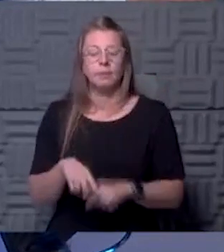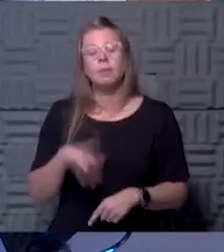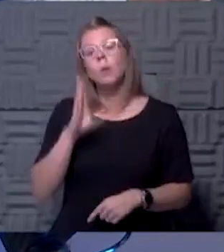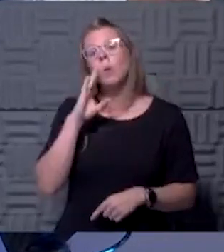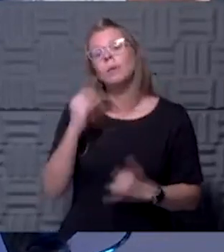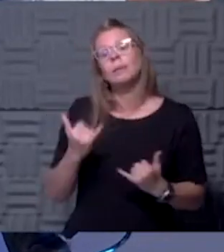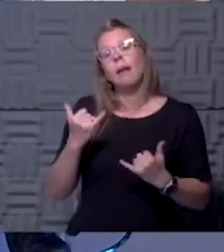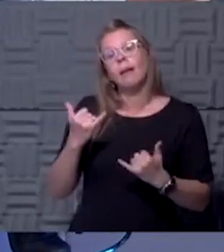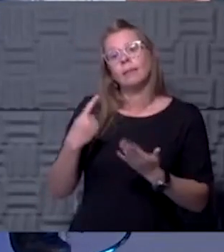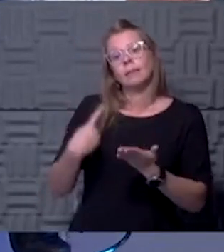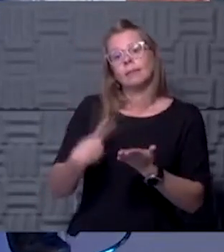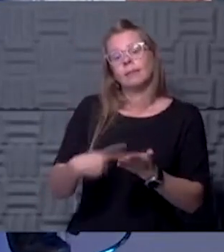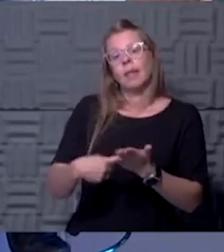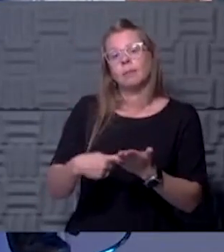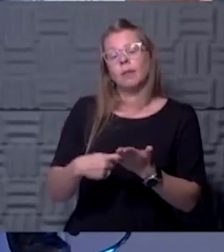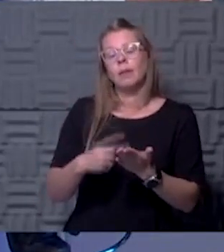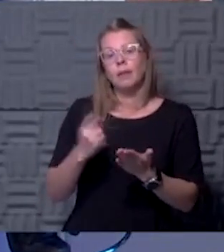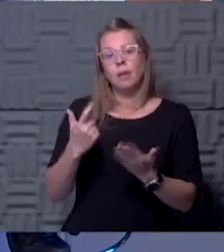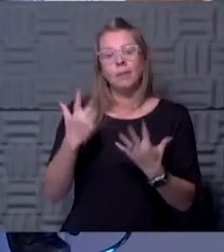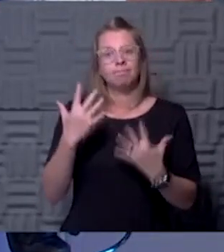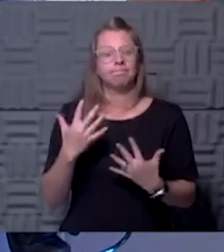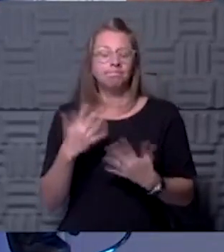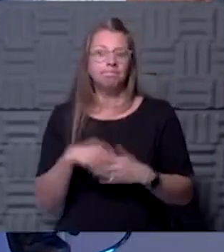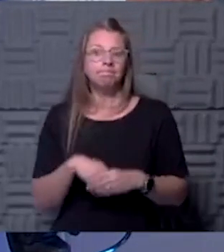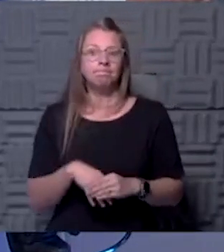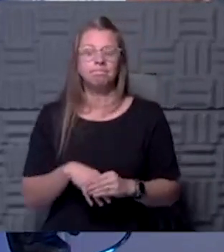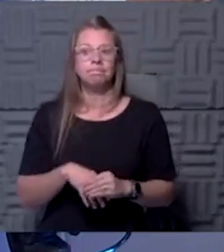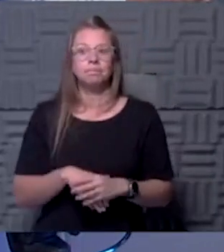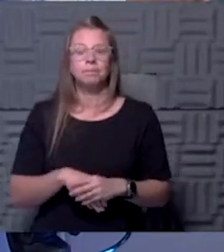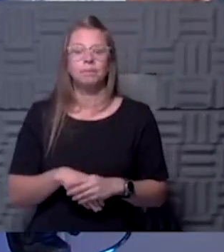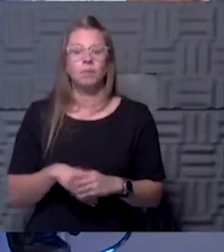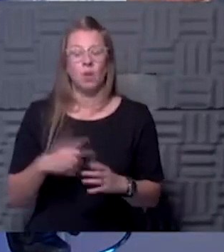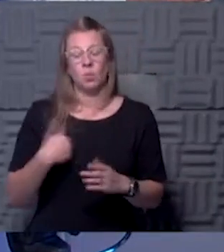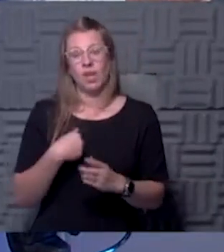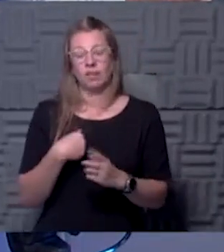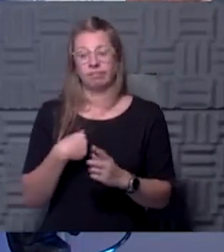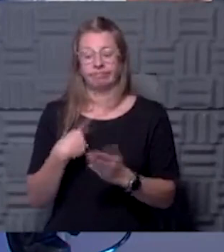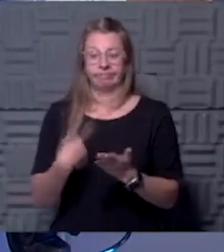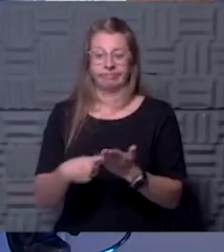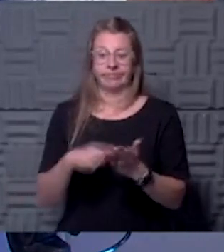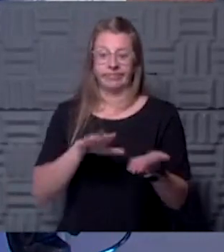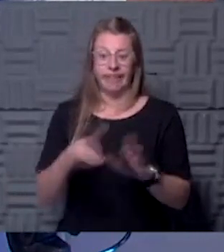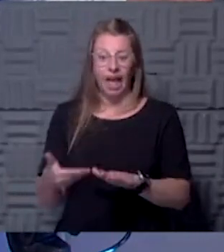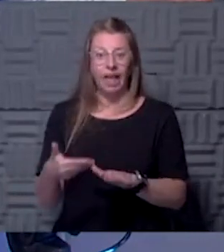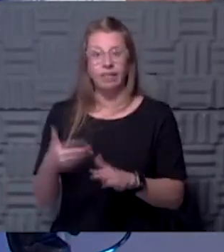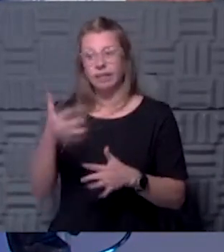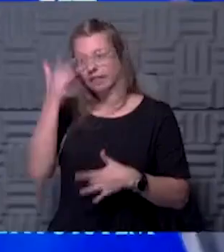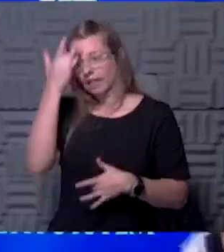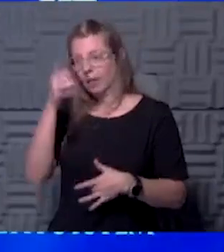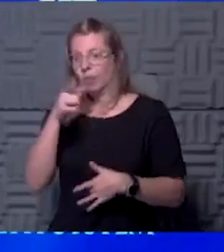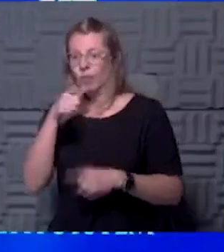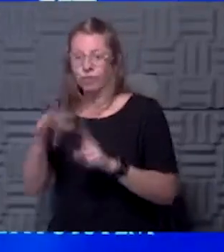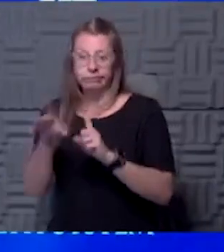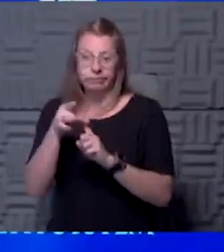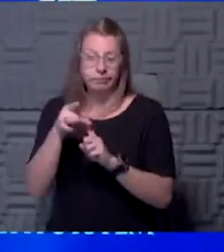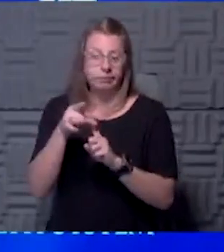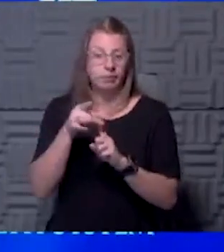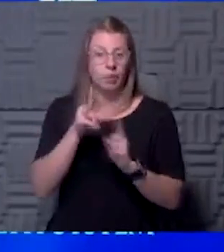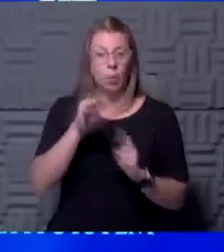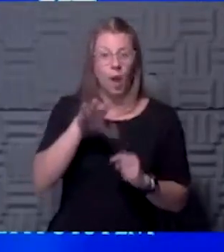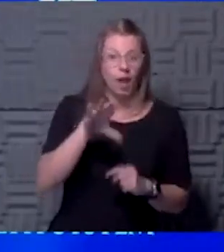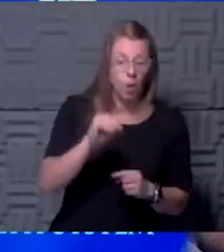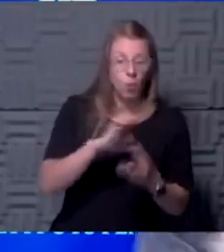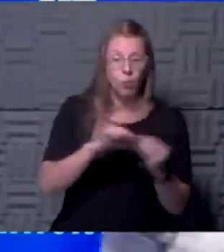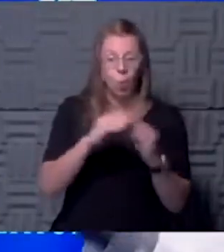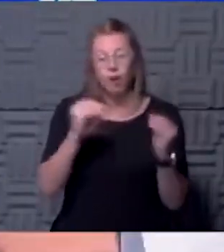Today's discussion has been a little sobering, right? We spoke about death, and we spoke about who all's getting sick, and we heard stories from Wyandotte,